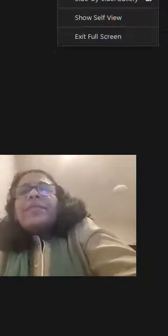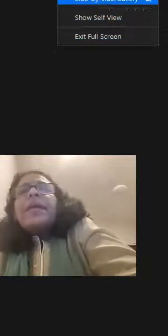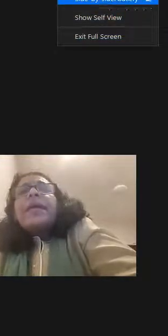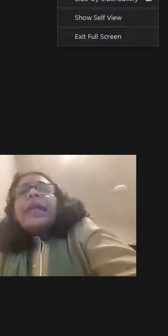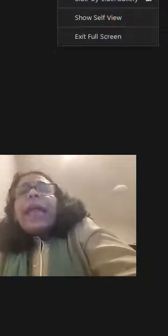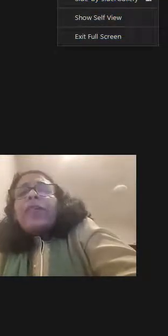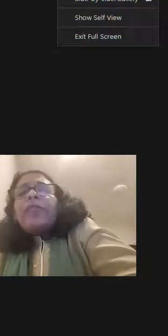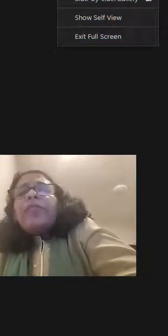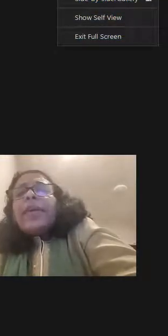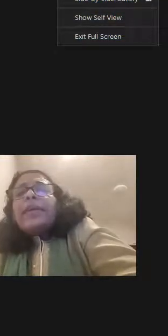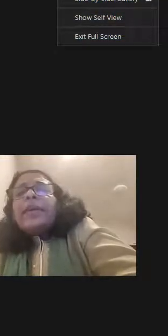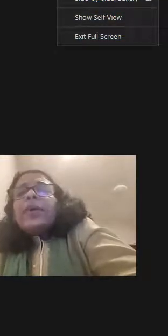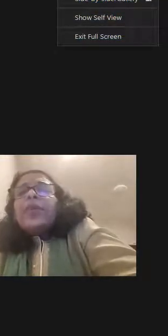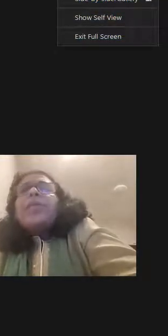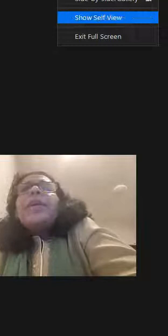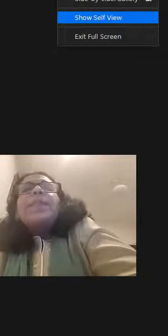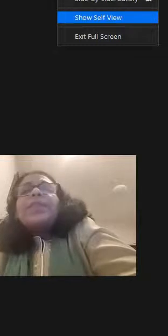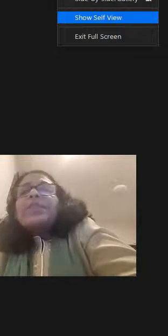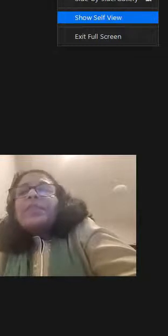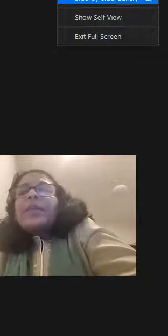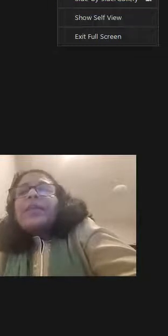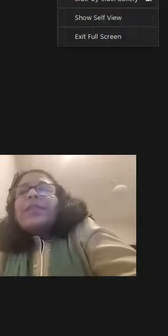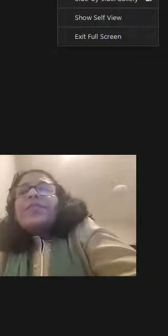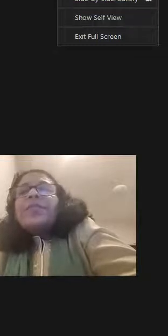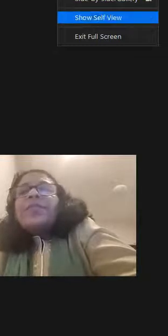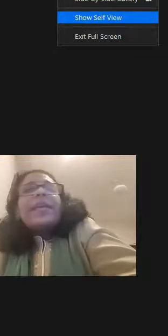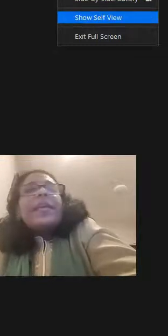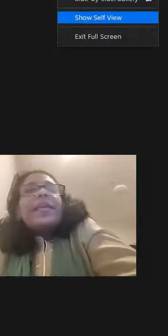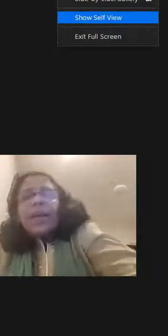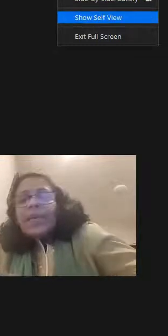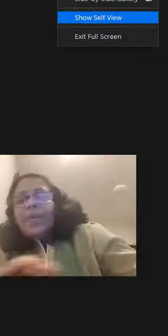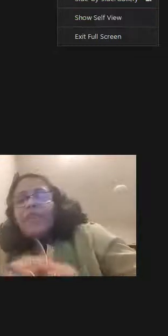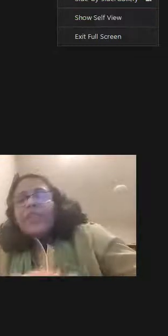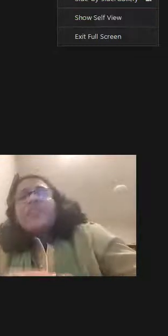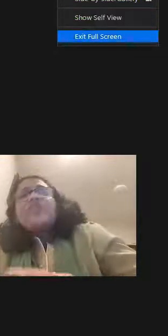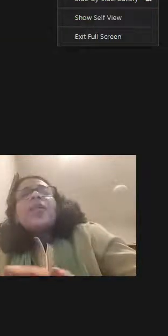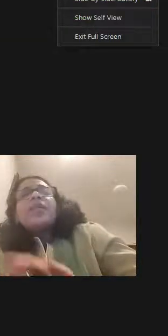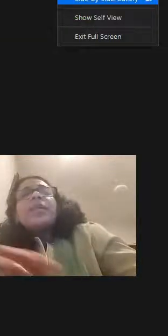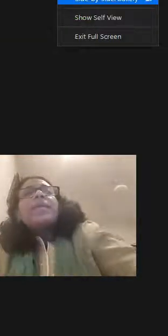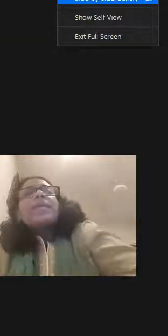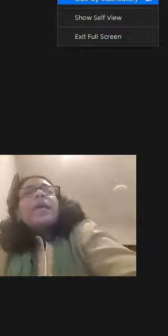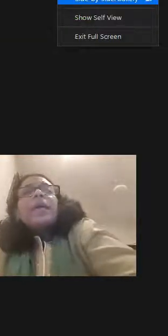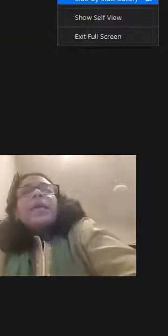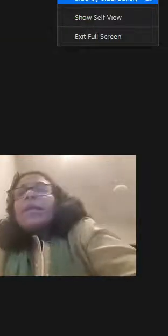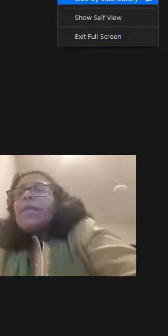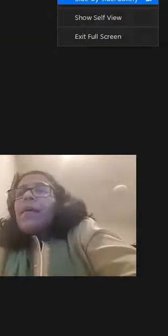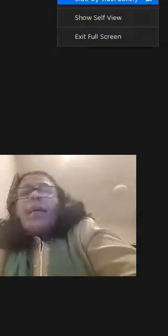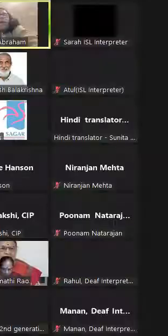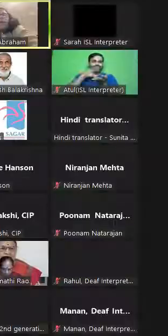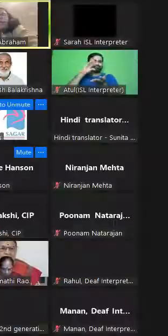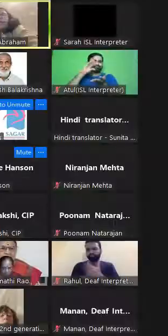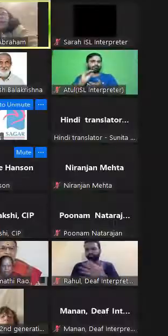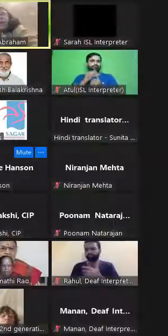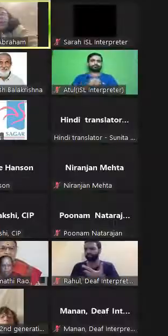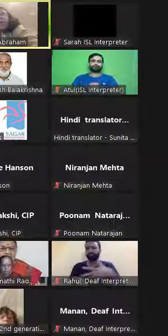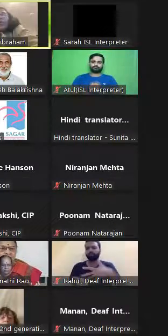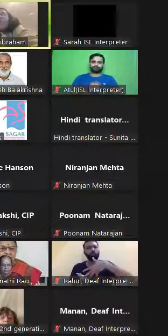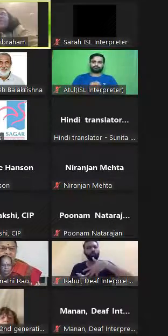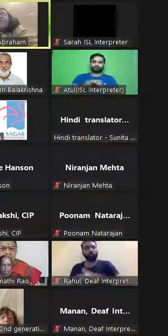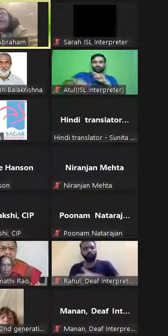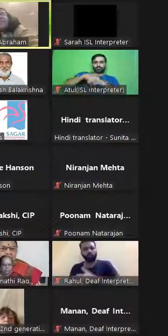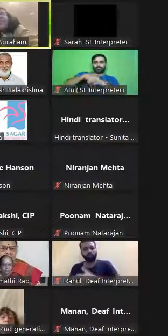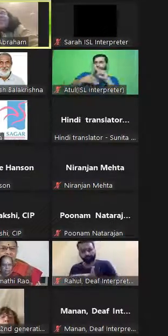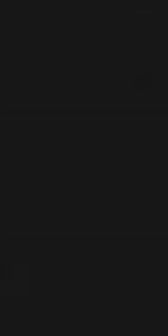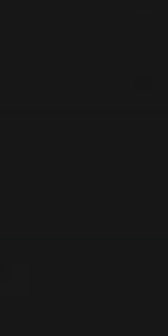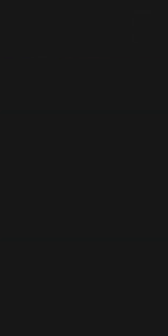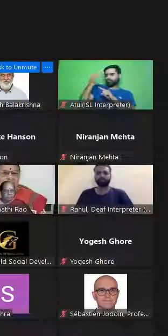barriers. Lack of data on people with disabilities was again coming up very strongly in the background notes,